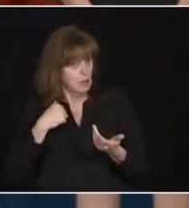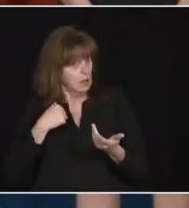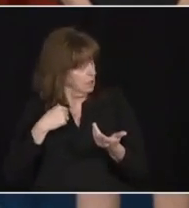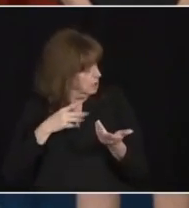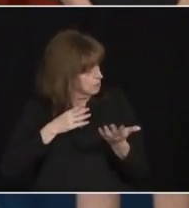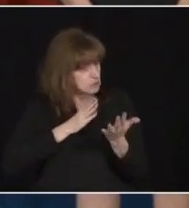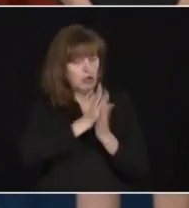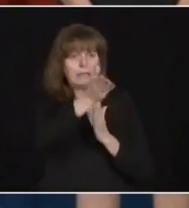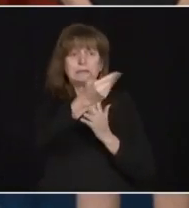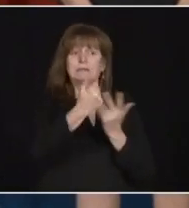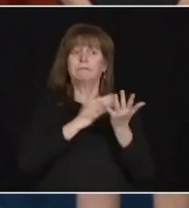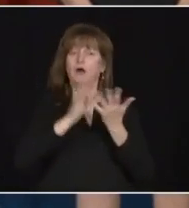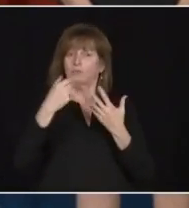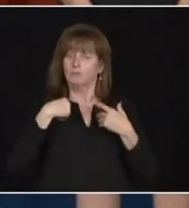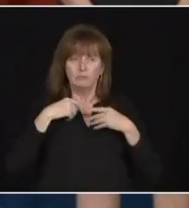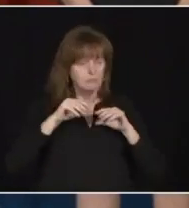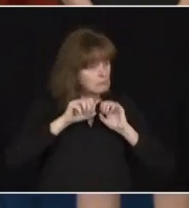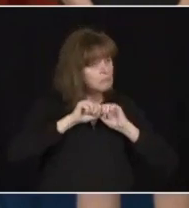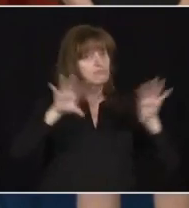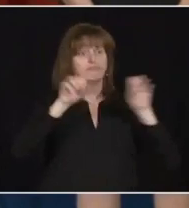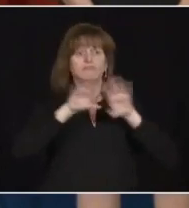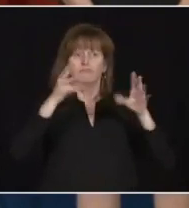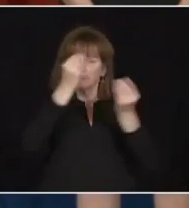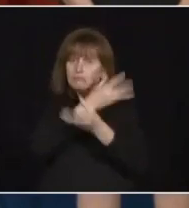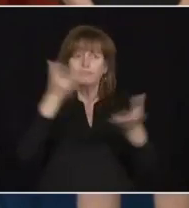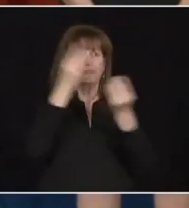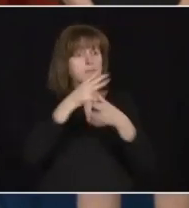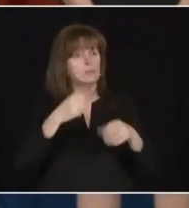everything possible to make sure those homes get the support that they need.